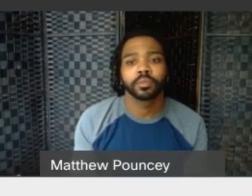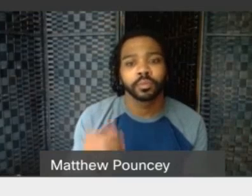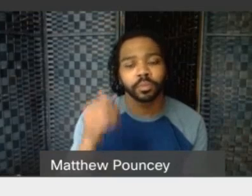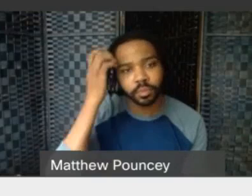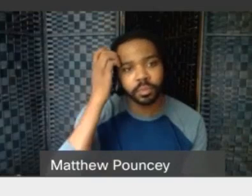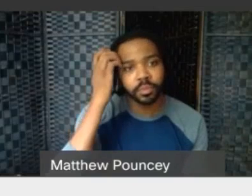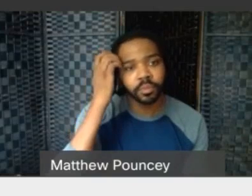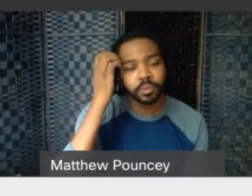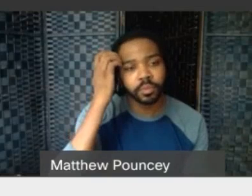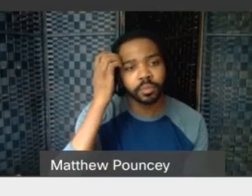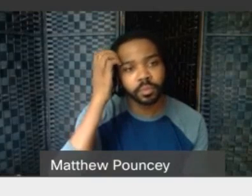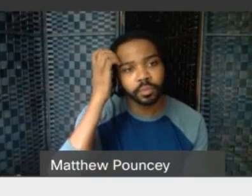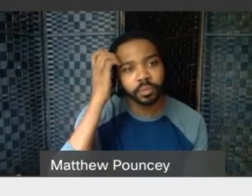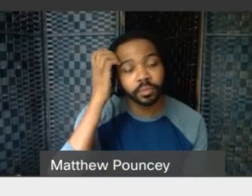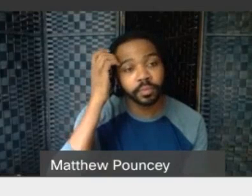Ah,